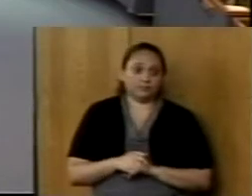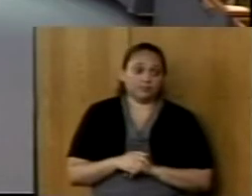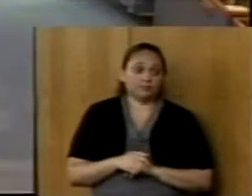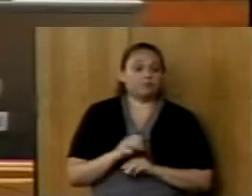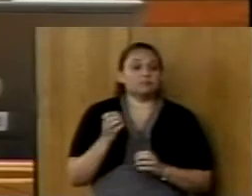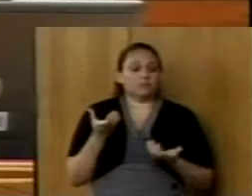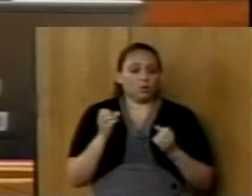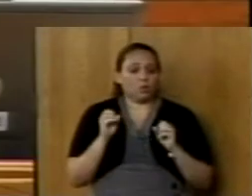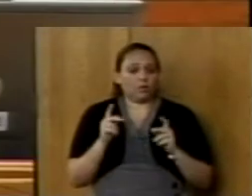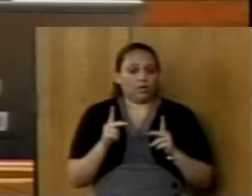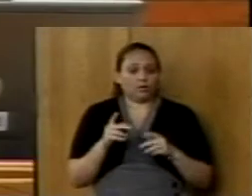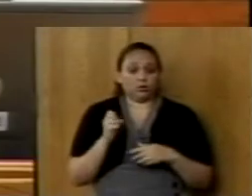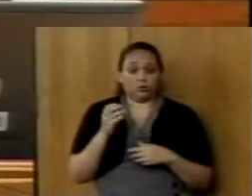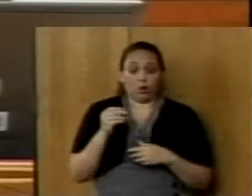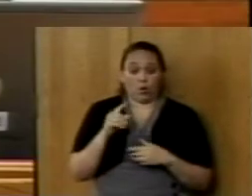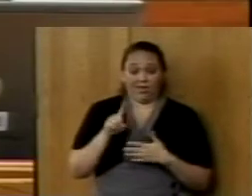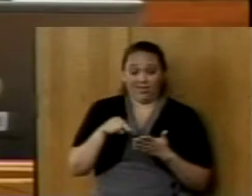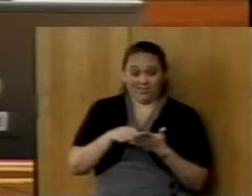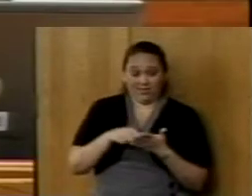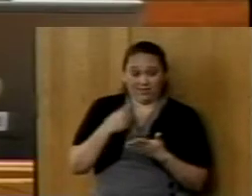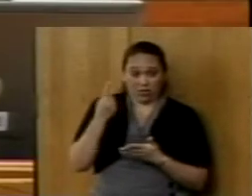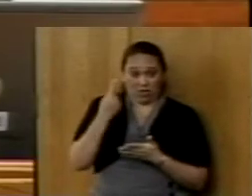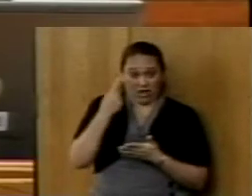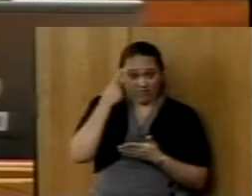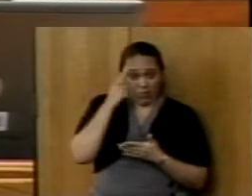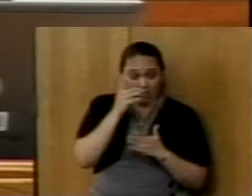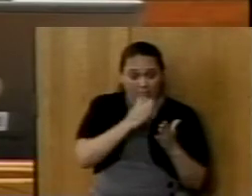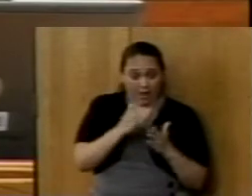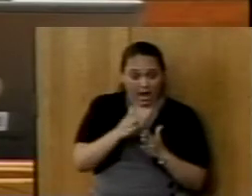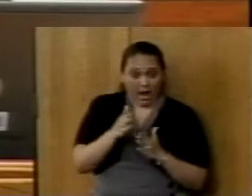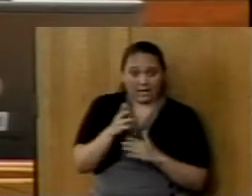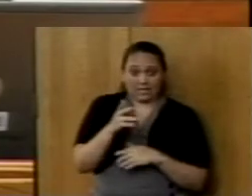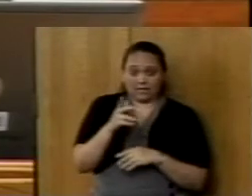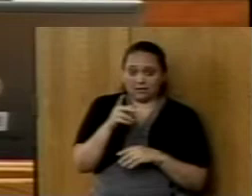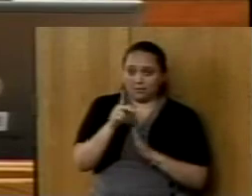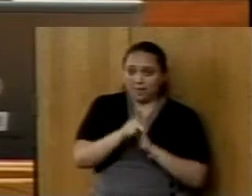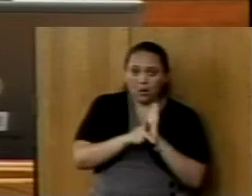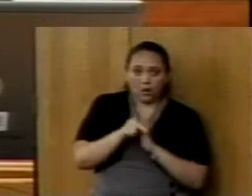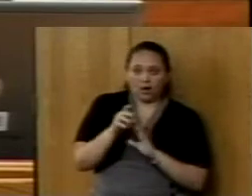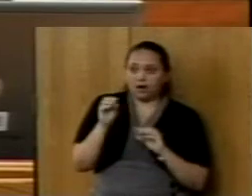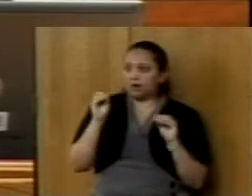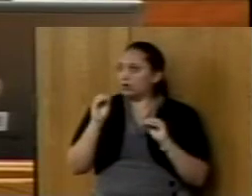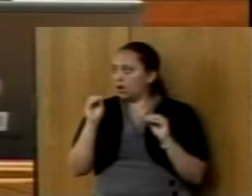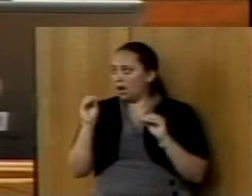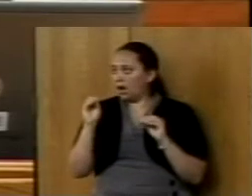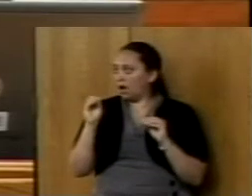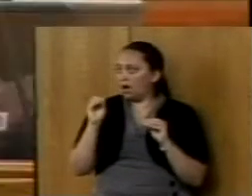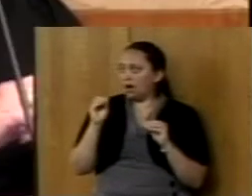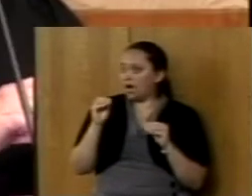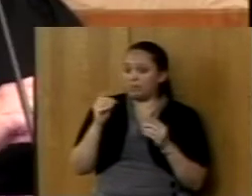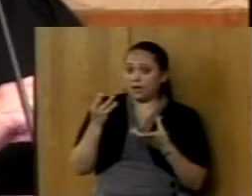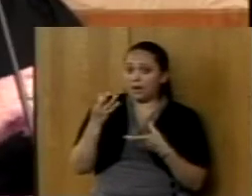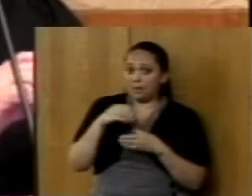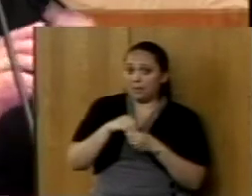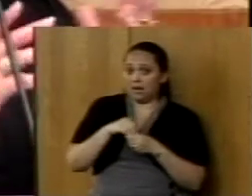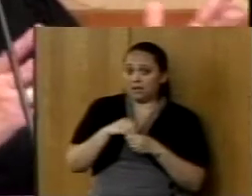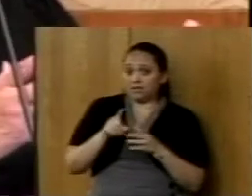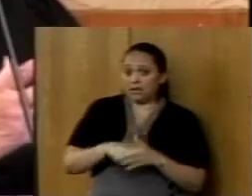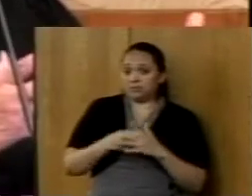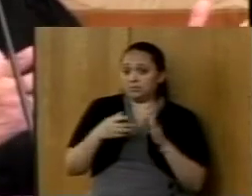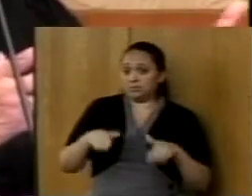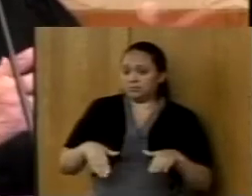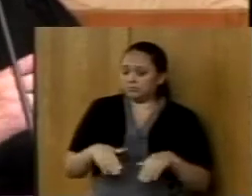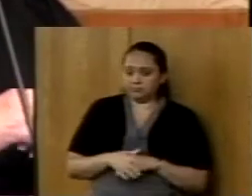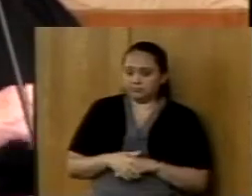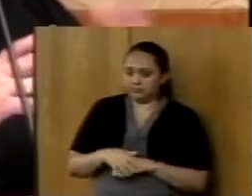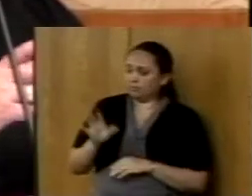Okay, so this is just for the planning period. No pilot program is going to be implemented as of yet? As much as,